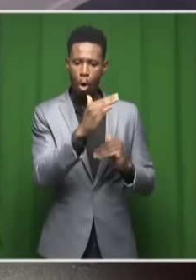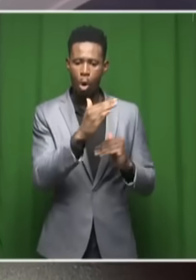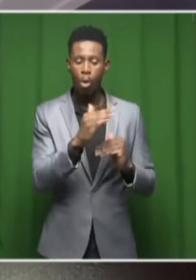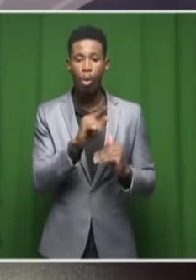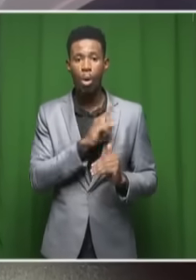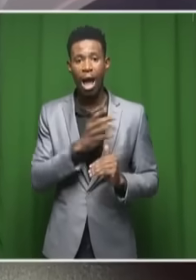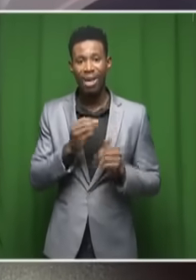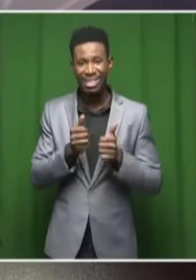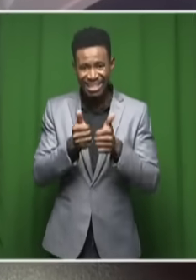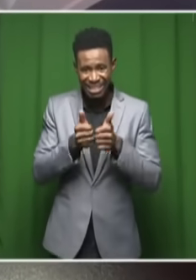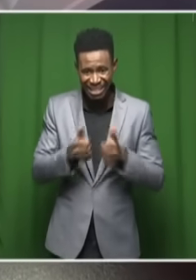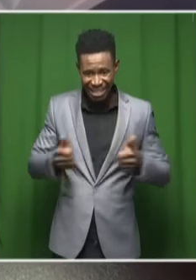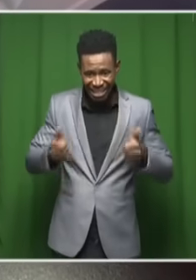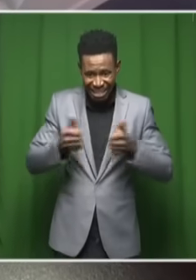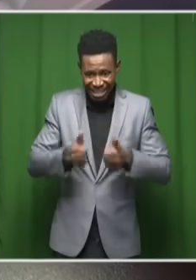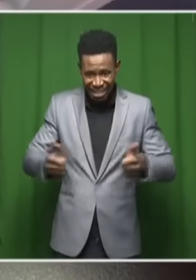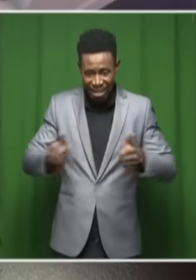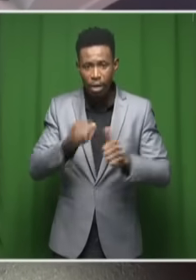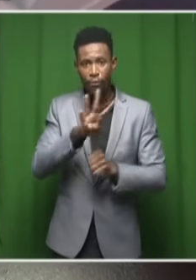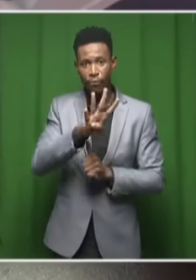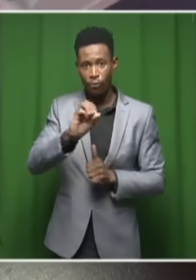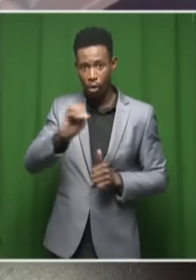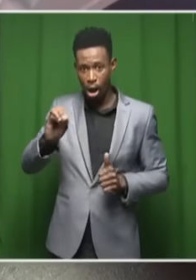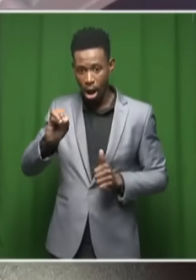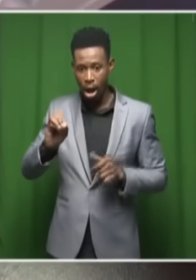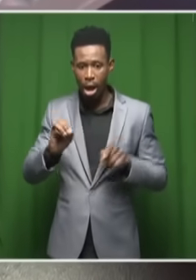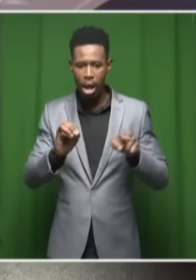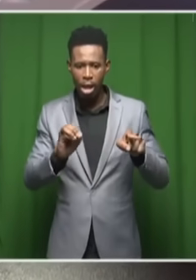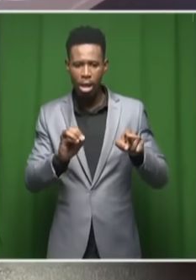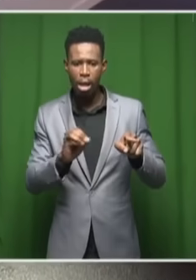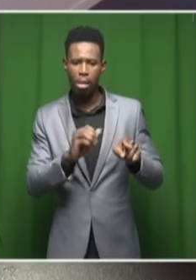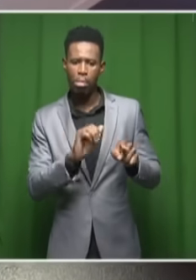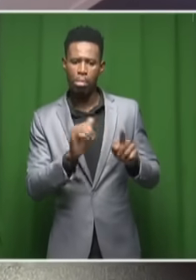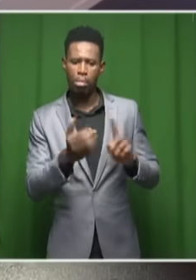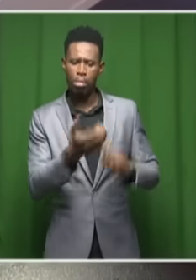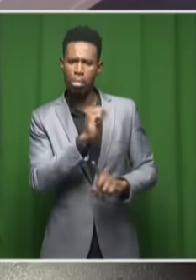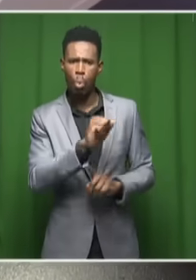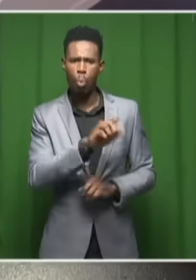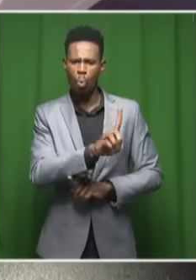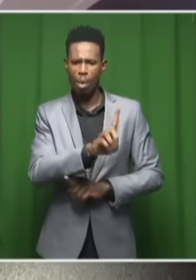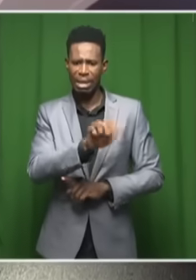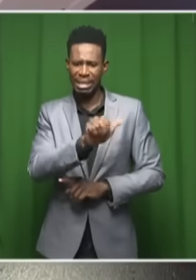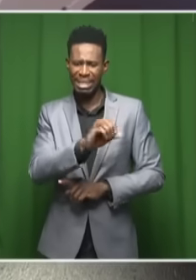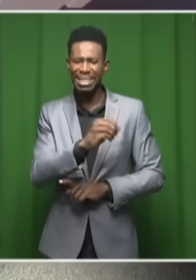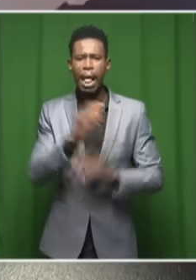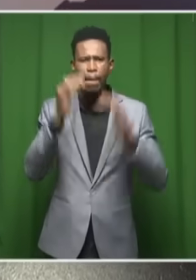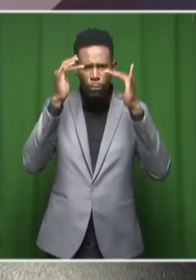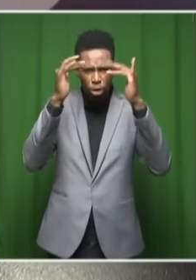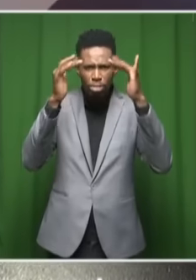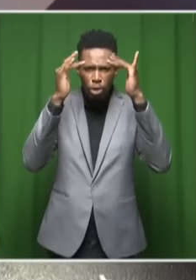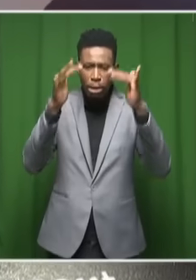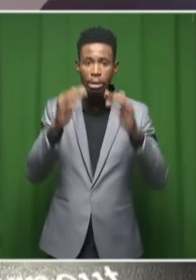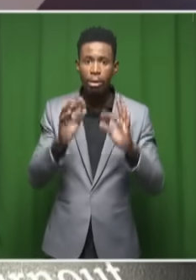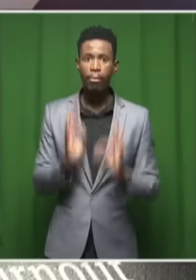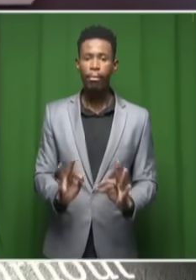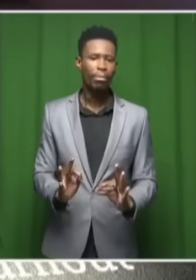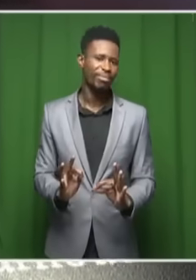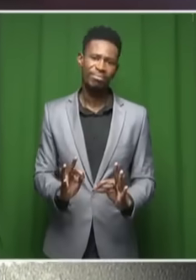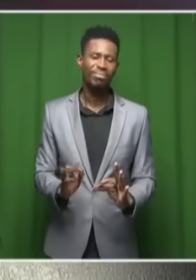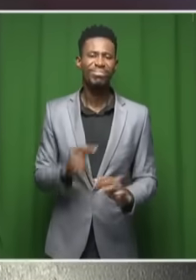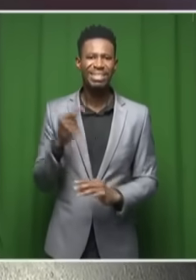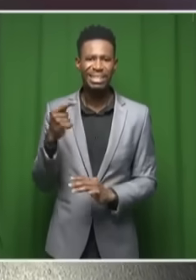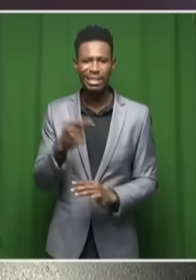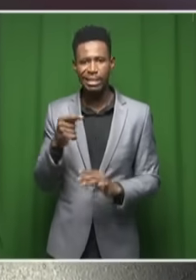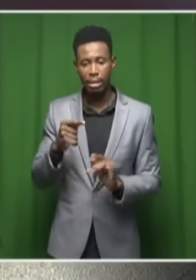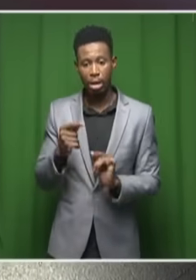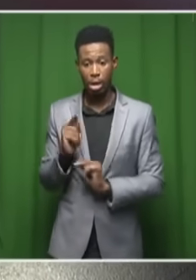of 160 seats allocated as per the predictions. Just to the right